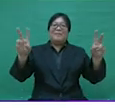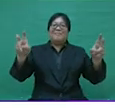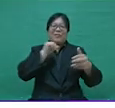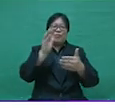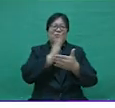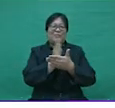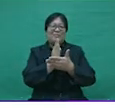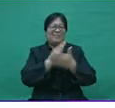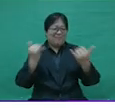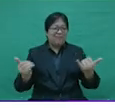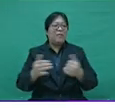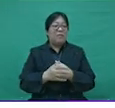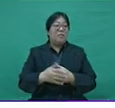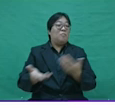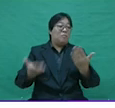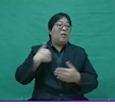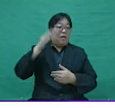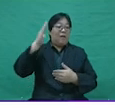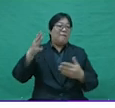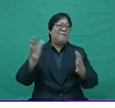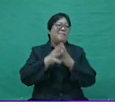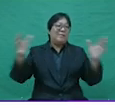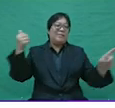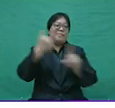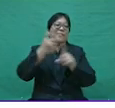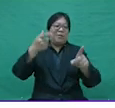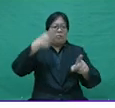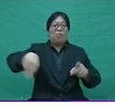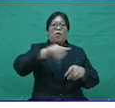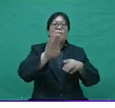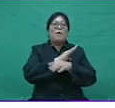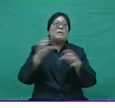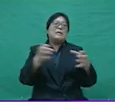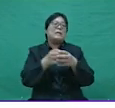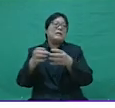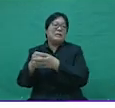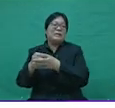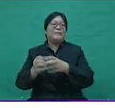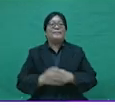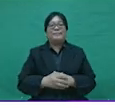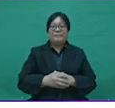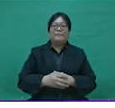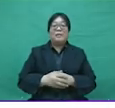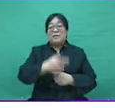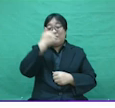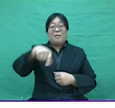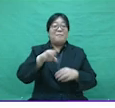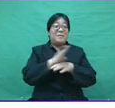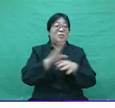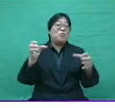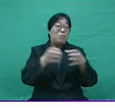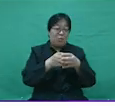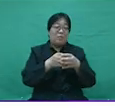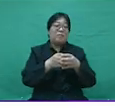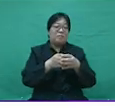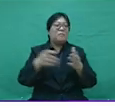it uncertainty, that it will have a bigger impact on the small businesses than on the big ones, because the